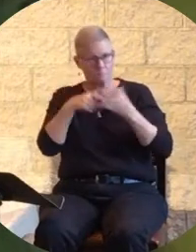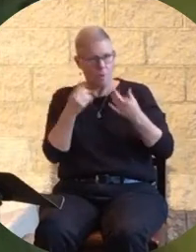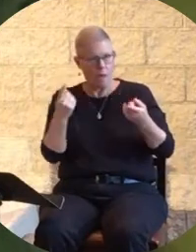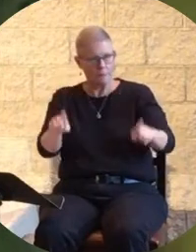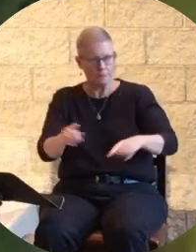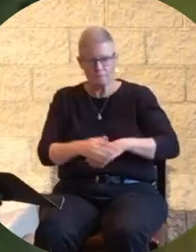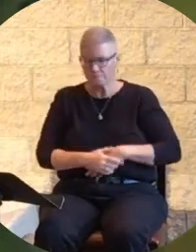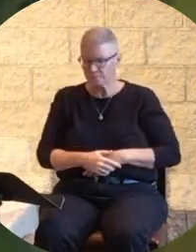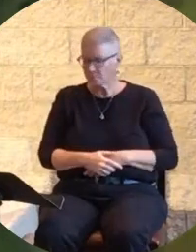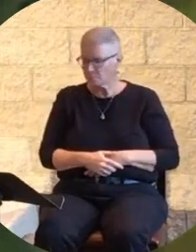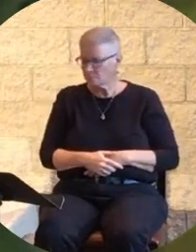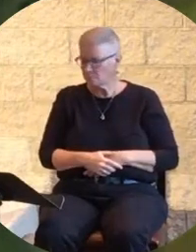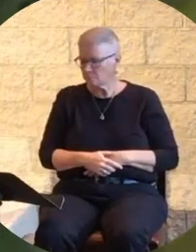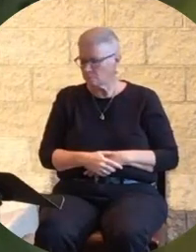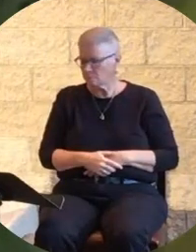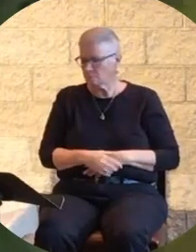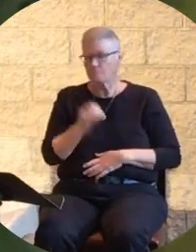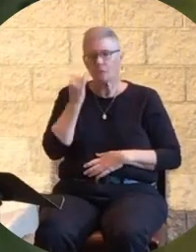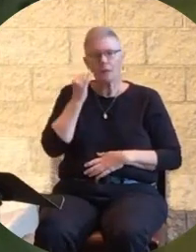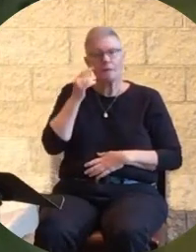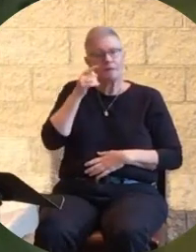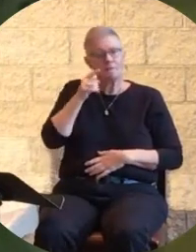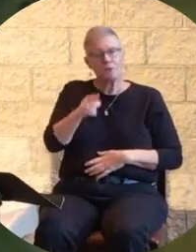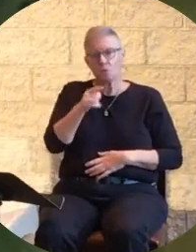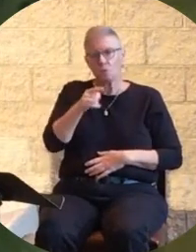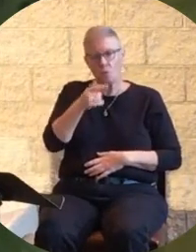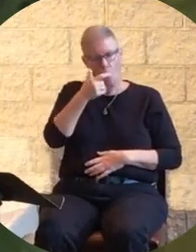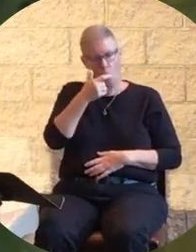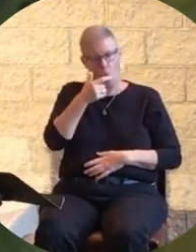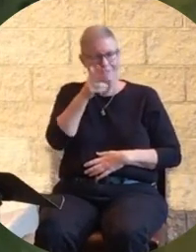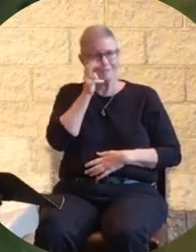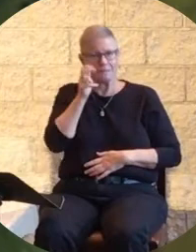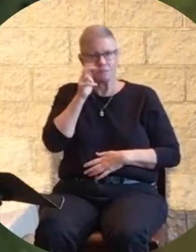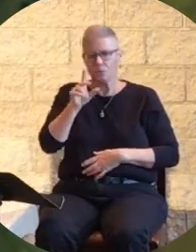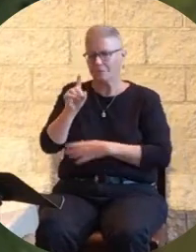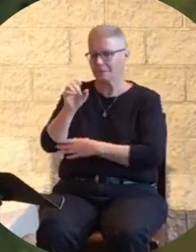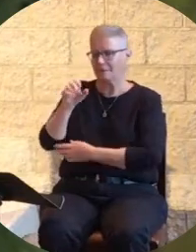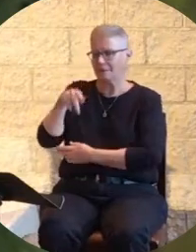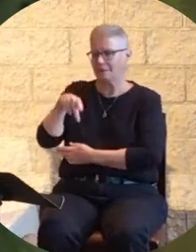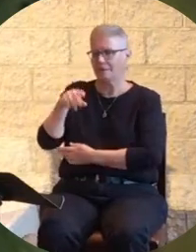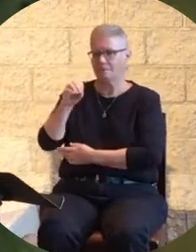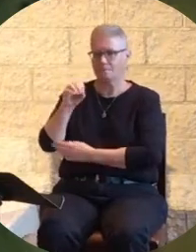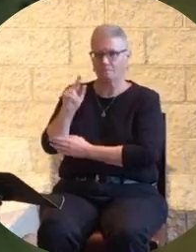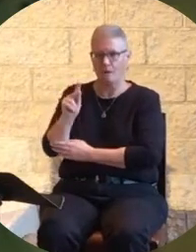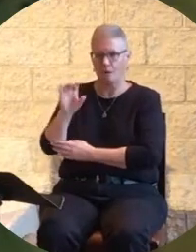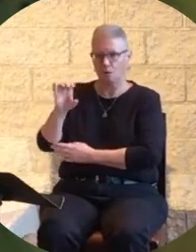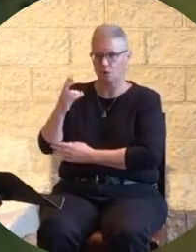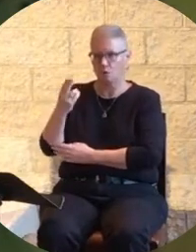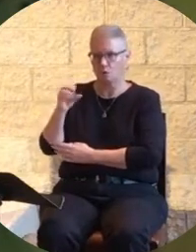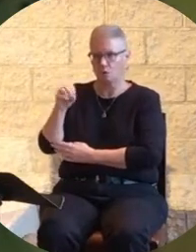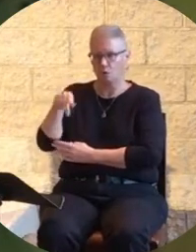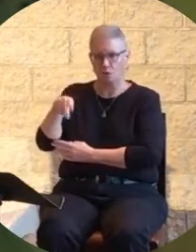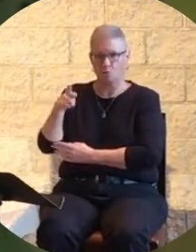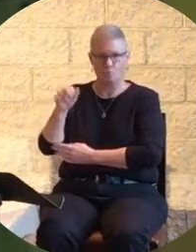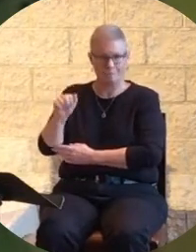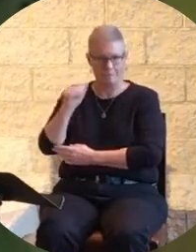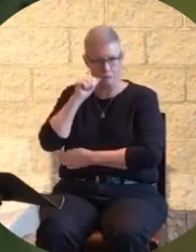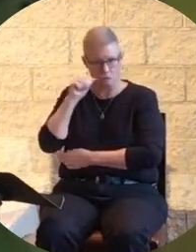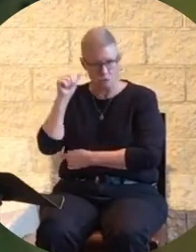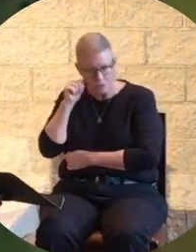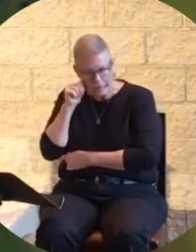If you were tuned in to Deepak Chopra yesterday, he reminded us very